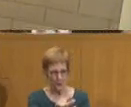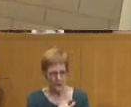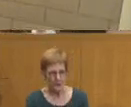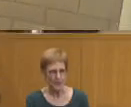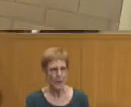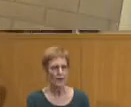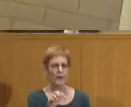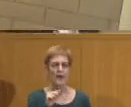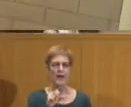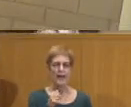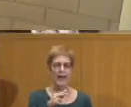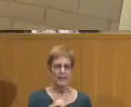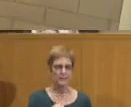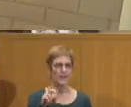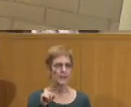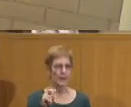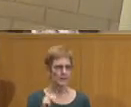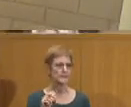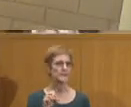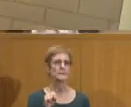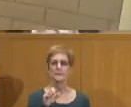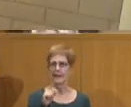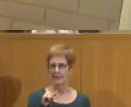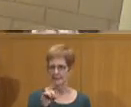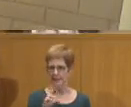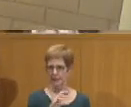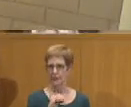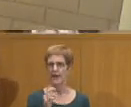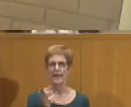11,163 votes. Gina Navarrete,